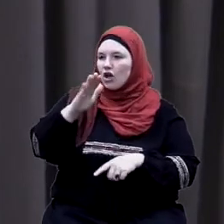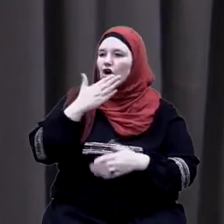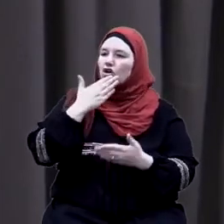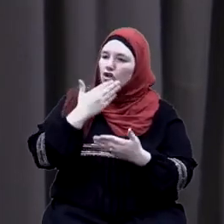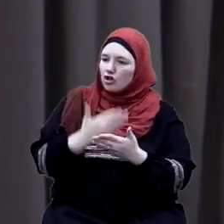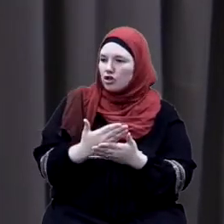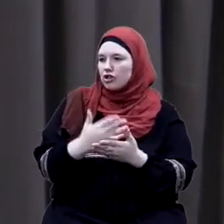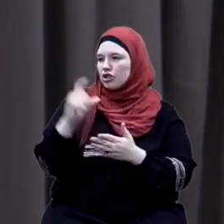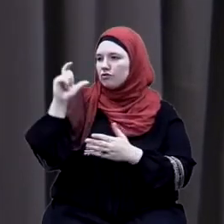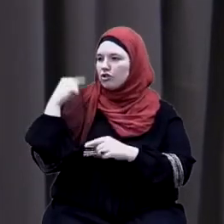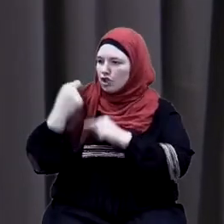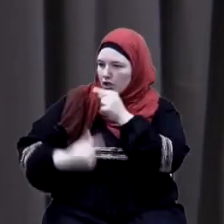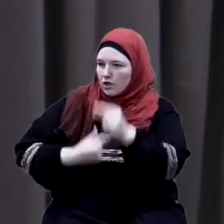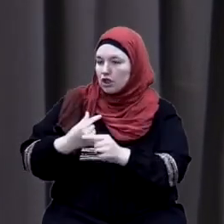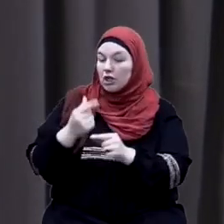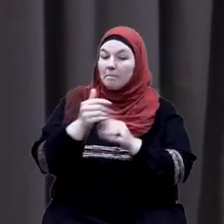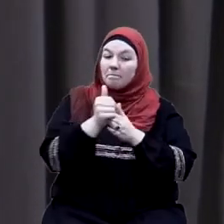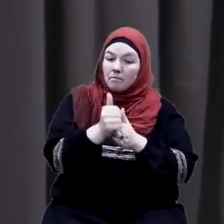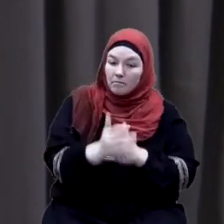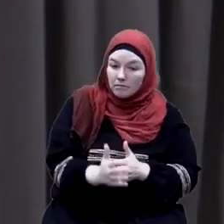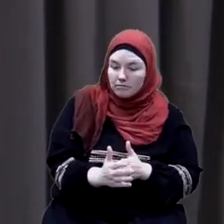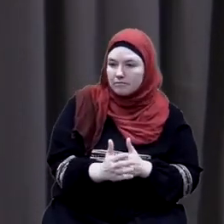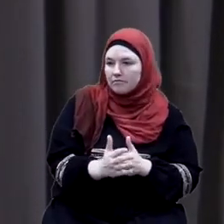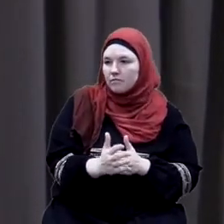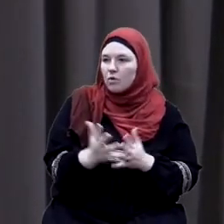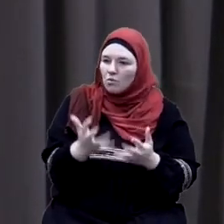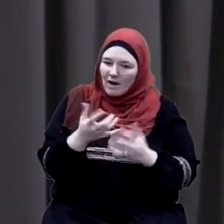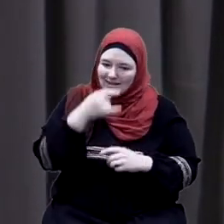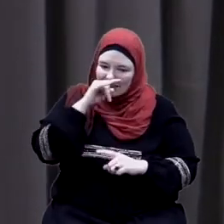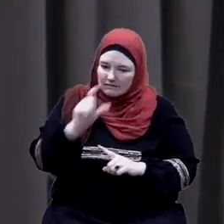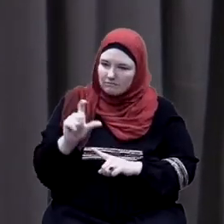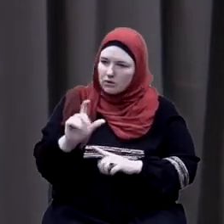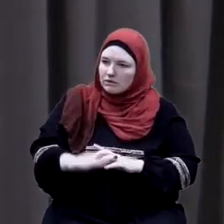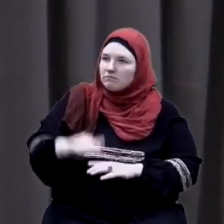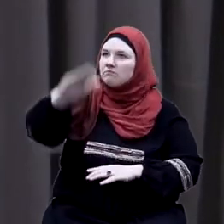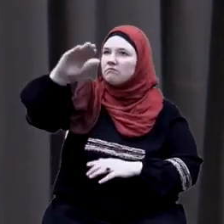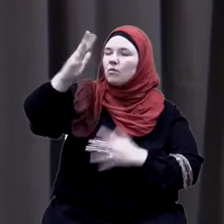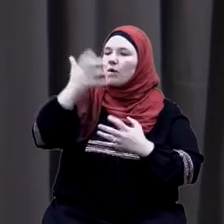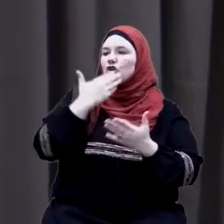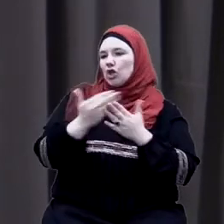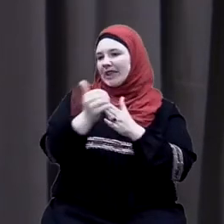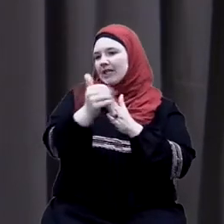of Muslims and Muslim leaders in particular is